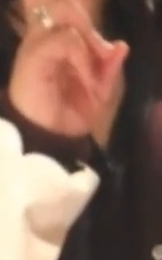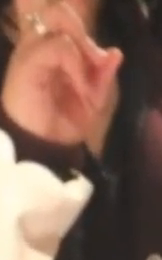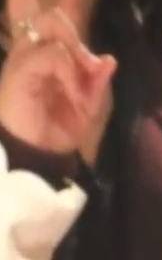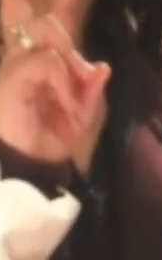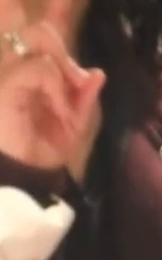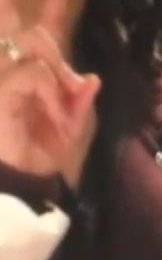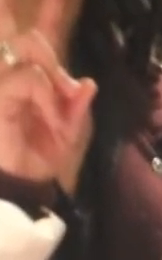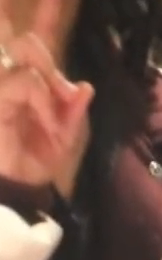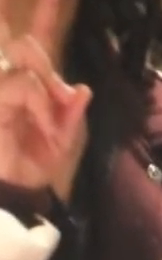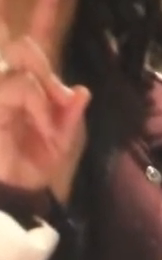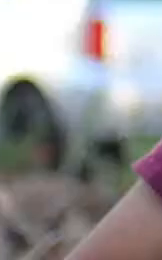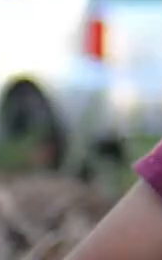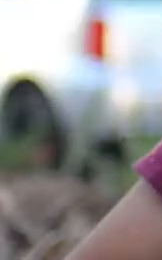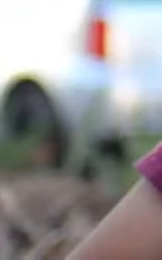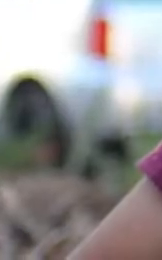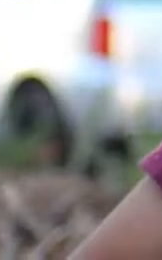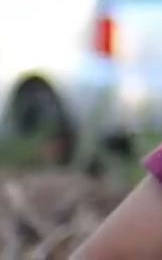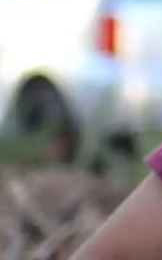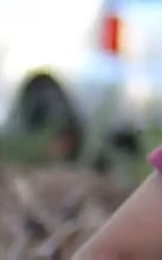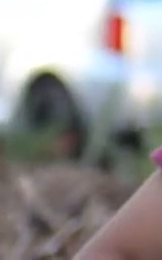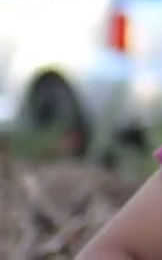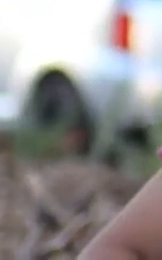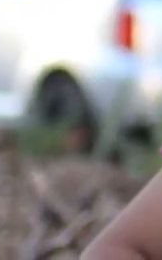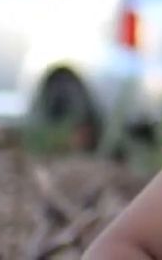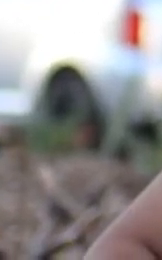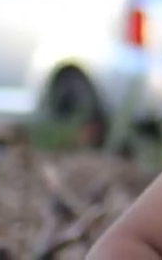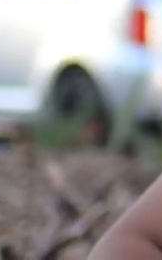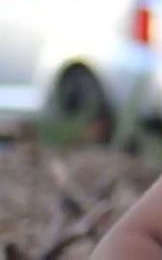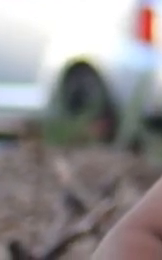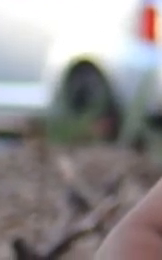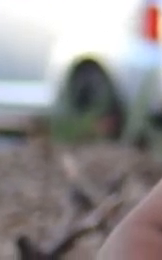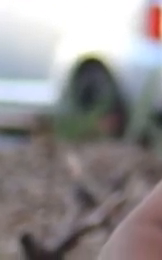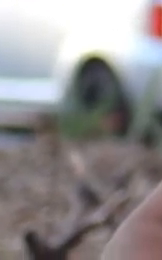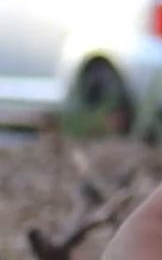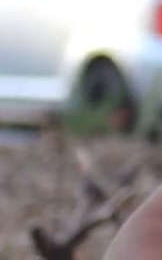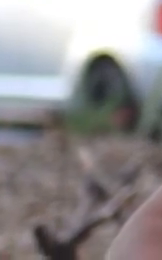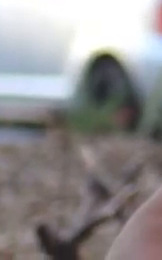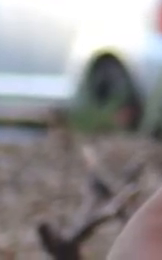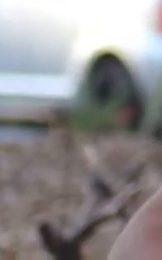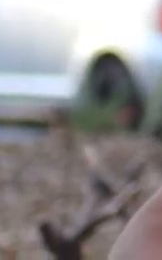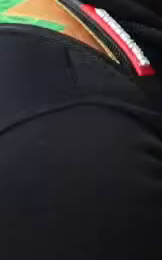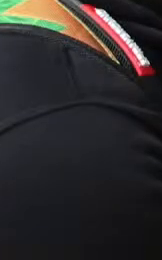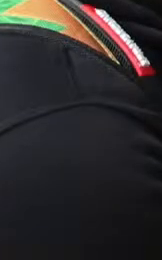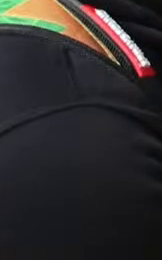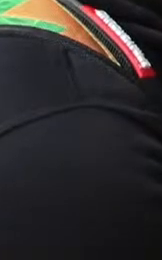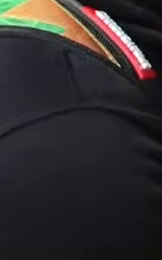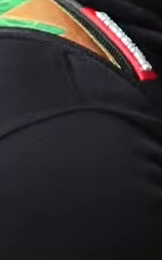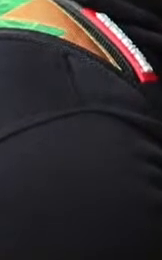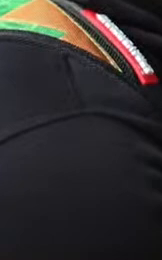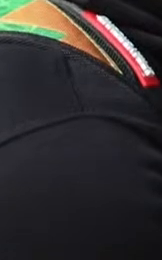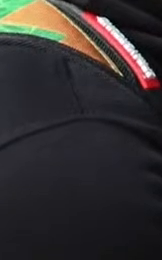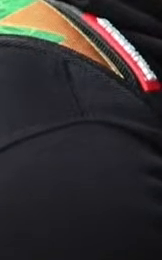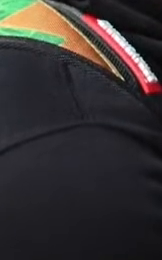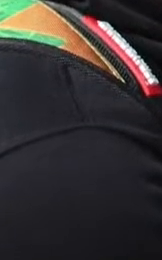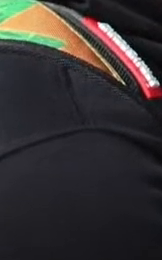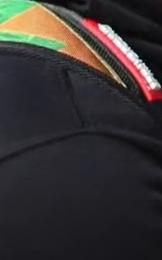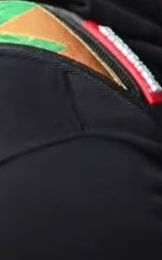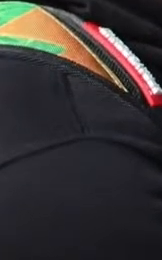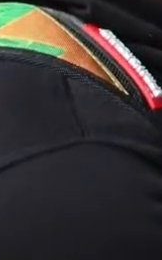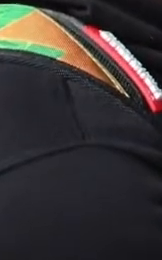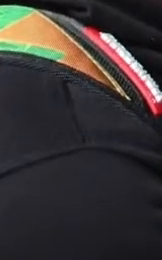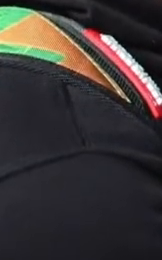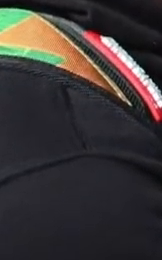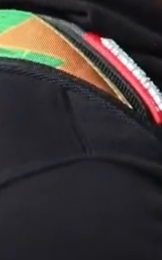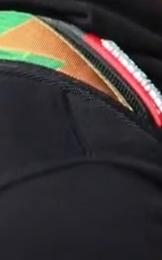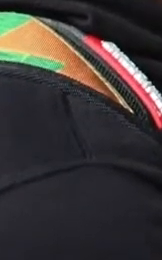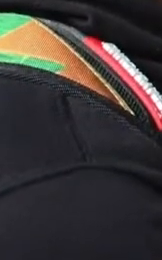of the stadium. We want to keep everyone healthy and safe, so we appreciate your support. Today's graduation ceremony is also being